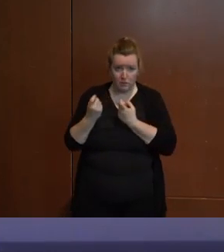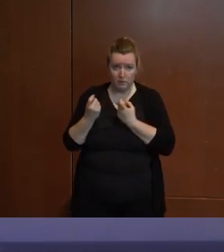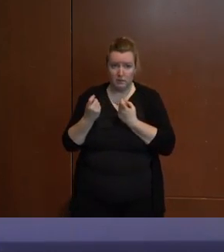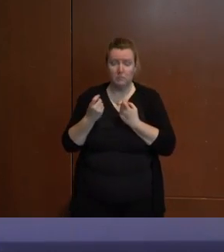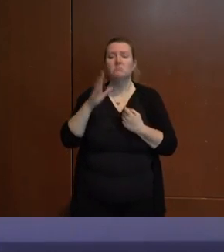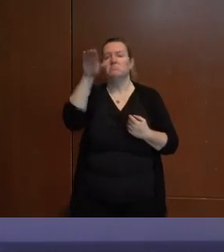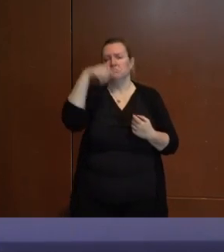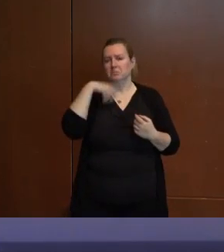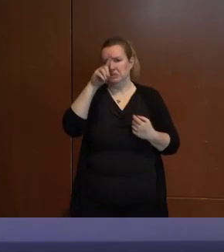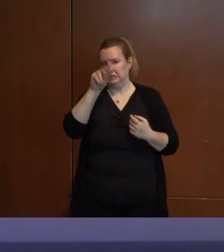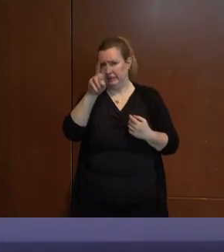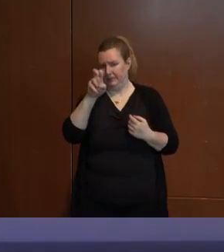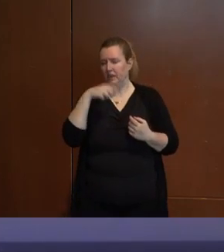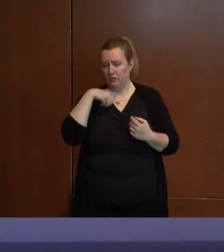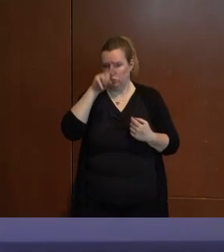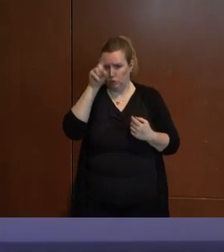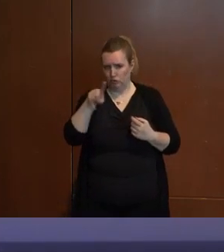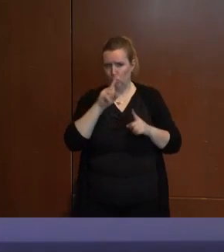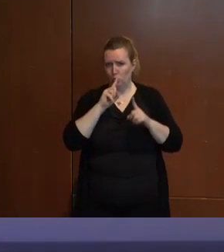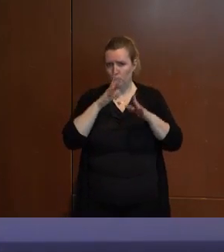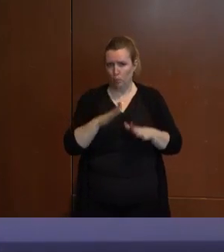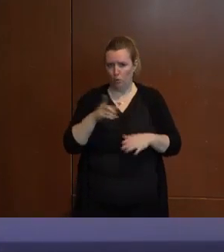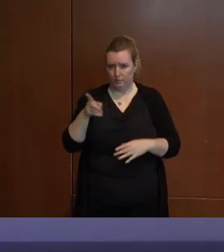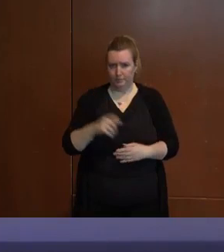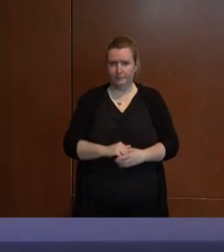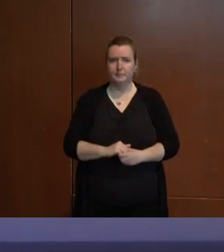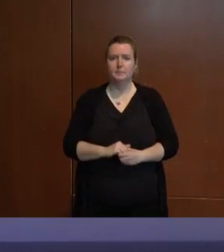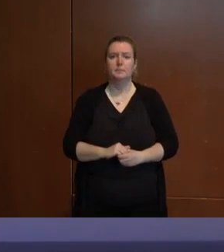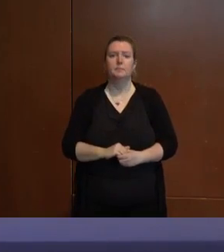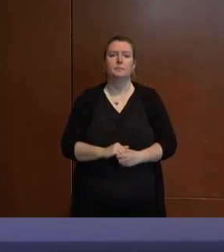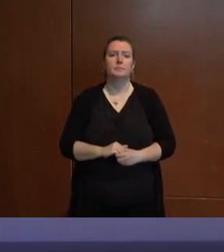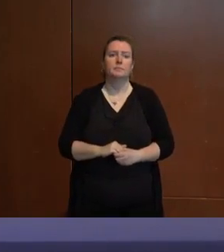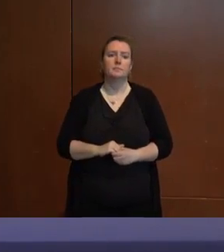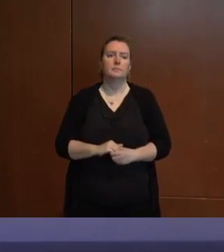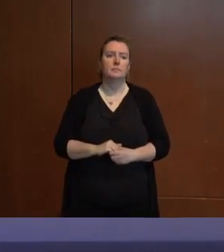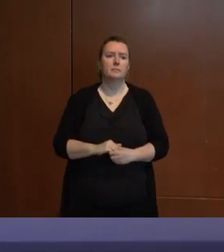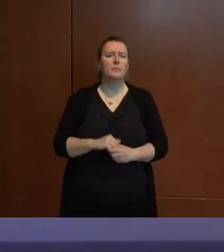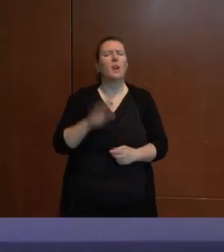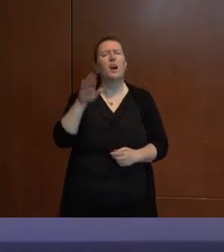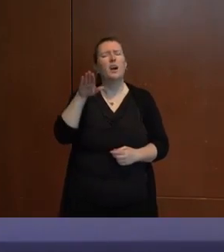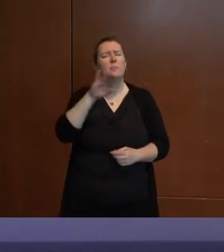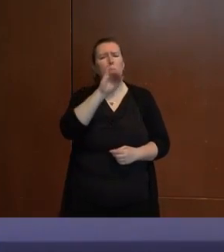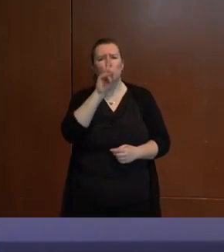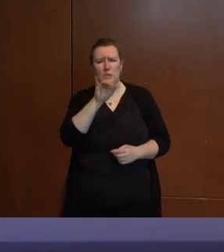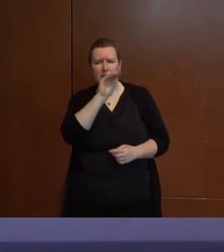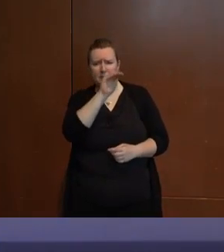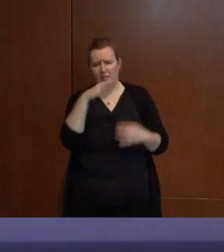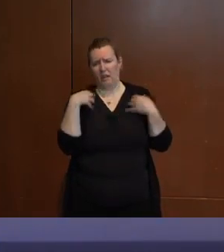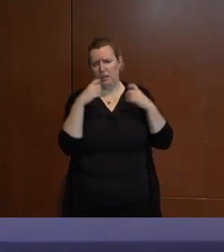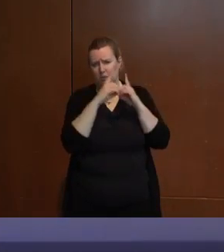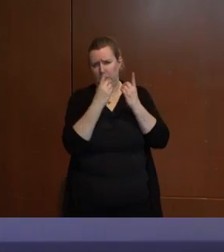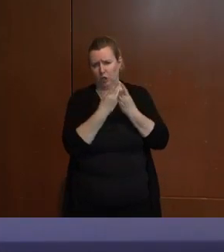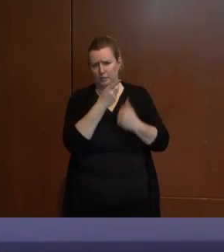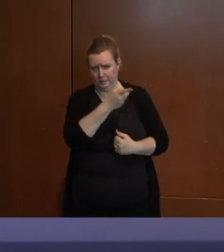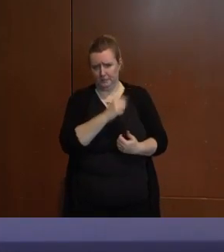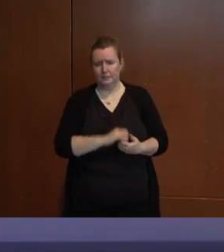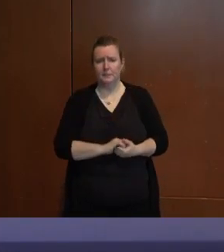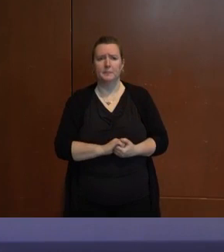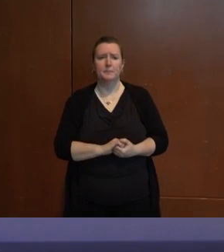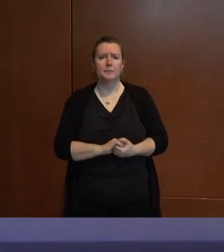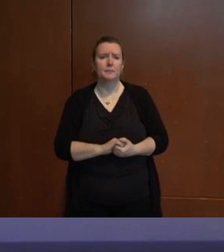Commissioner, it's been mentioned, and you went through some stats today about the positive cases. Is it accurate to say that we